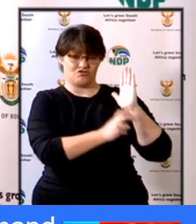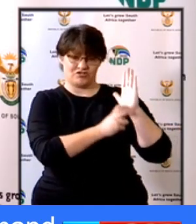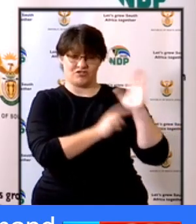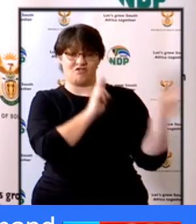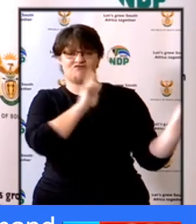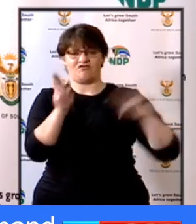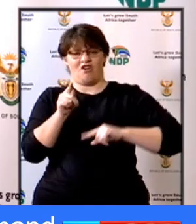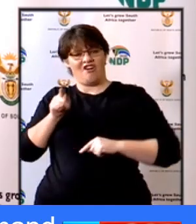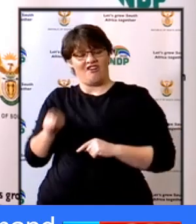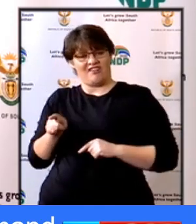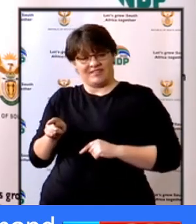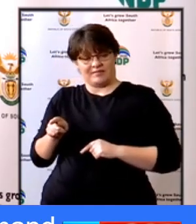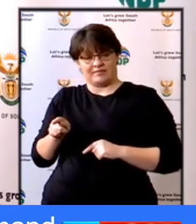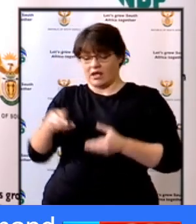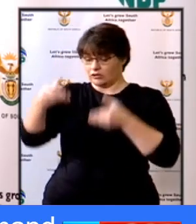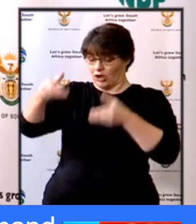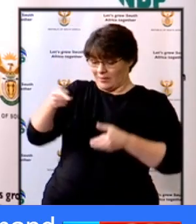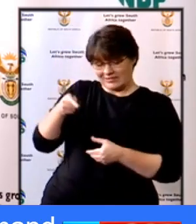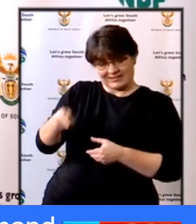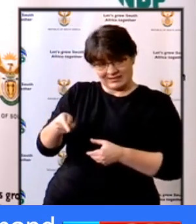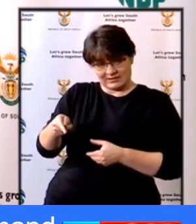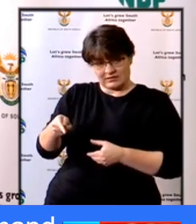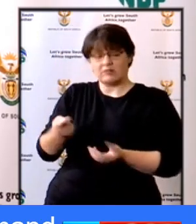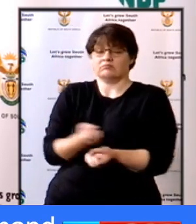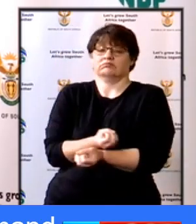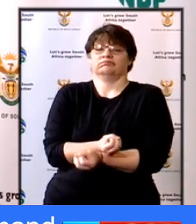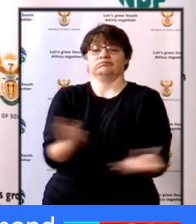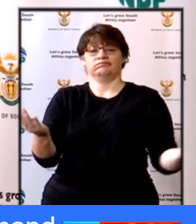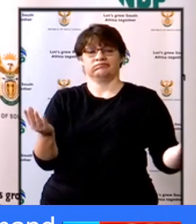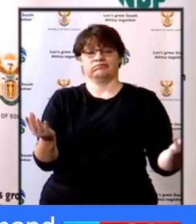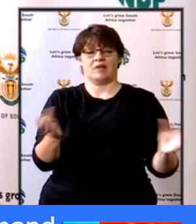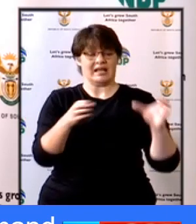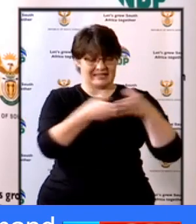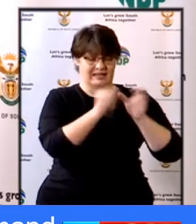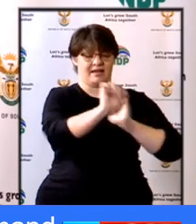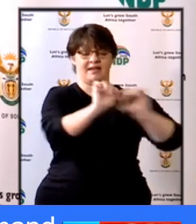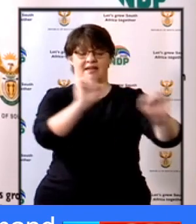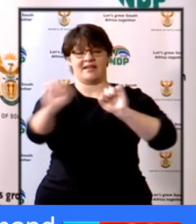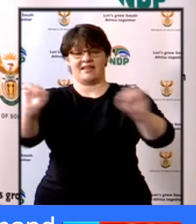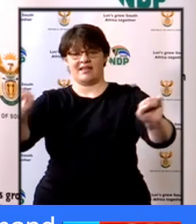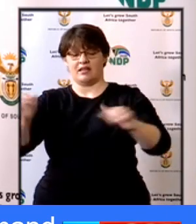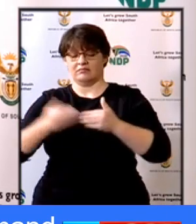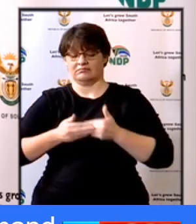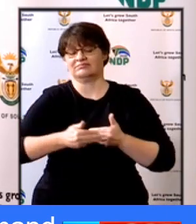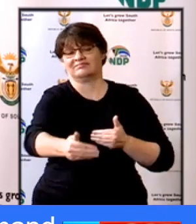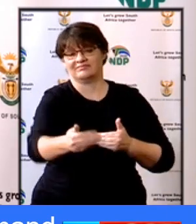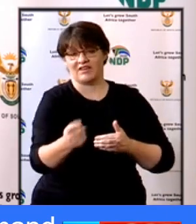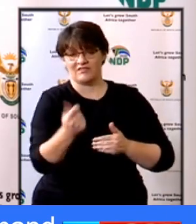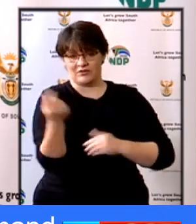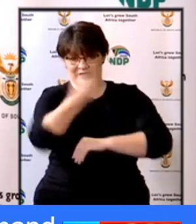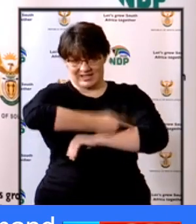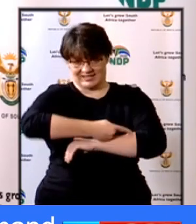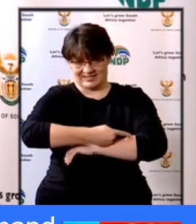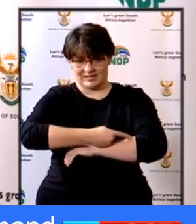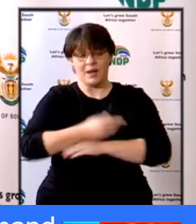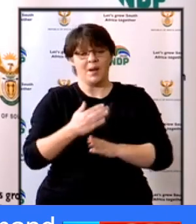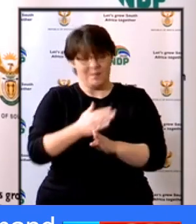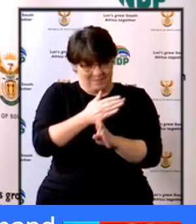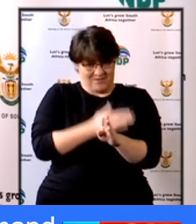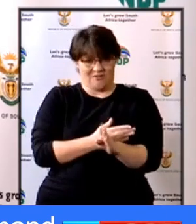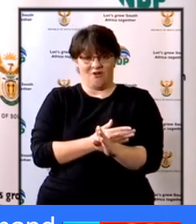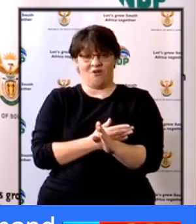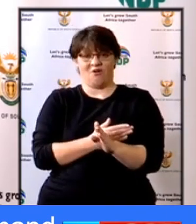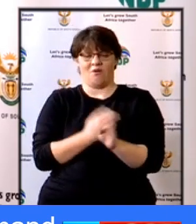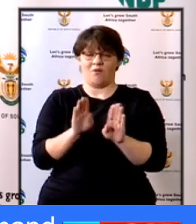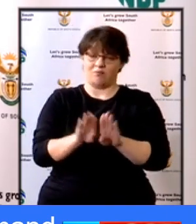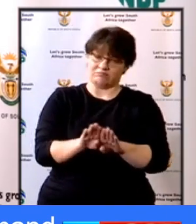refer to. And these will be made public by the sectors in the next few days, in the run-up to the 1st